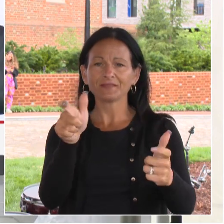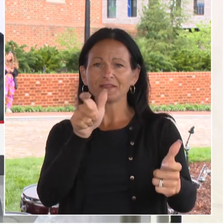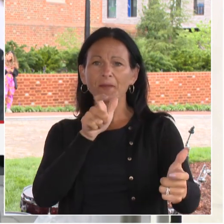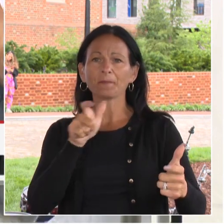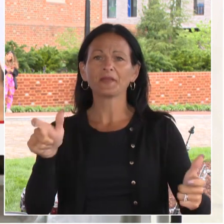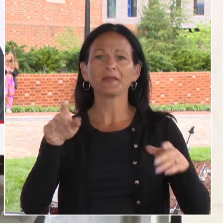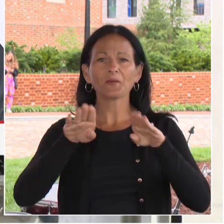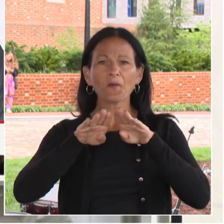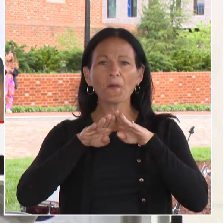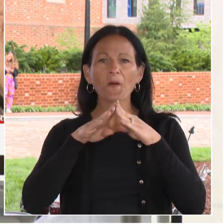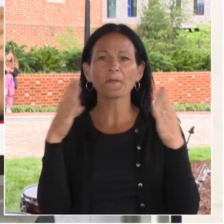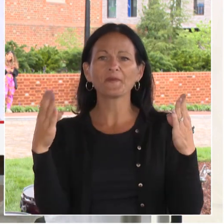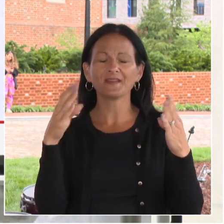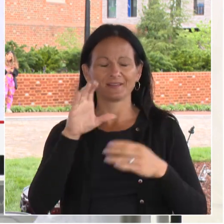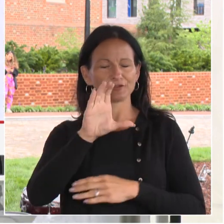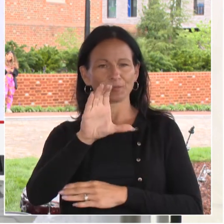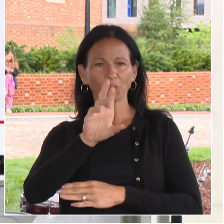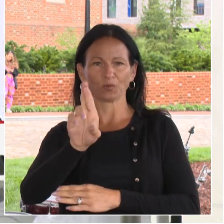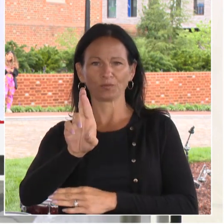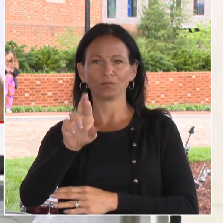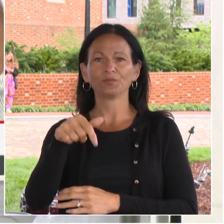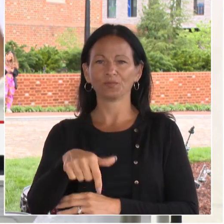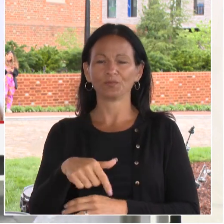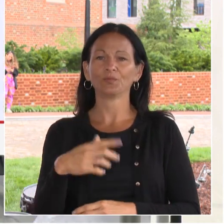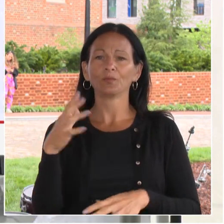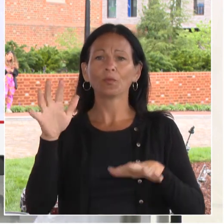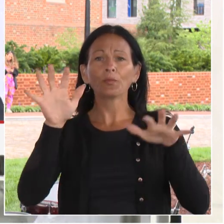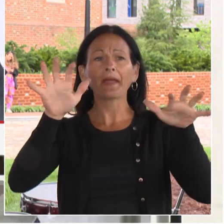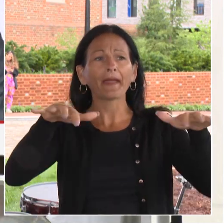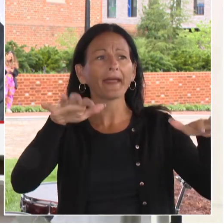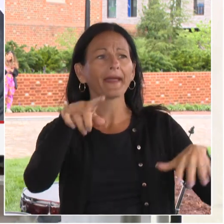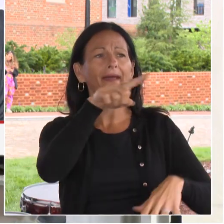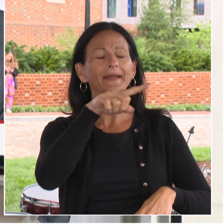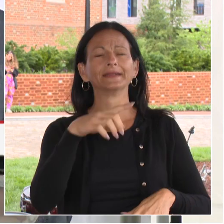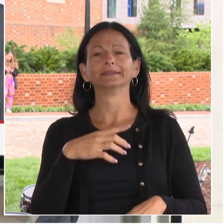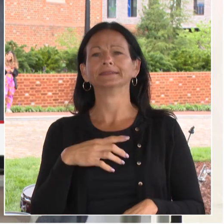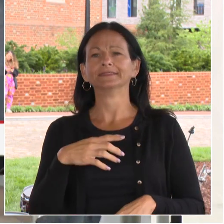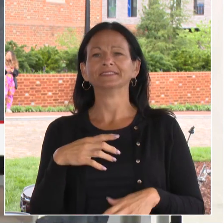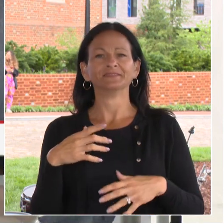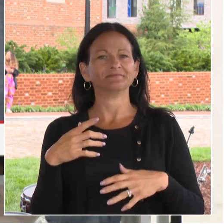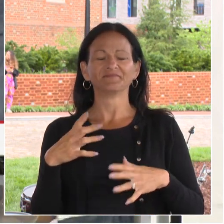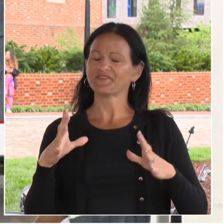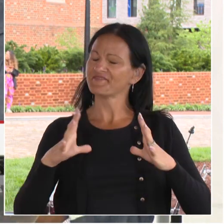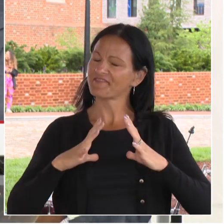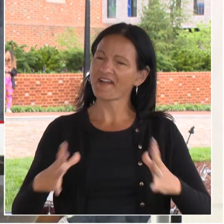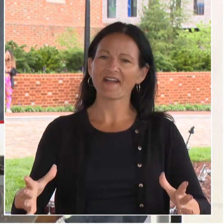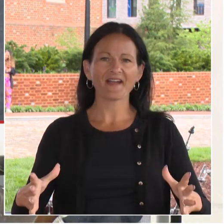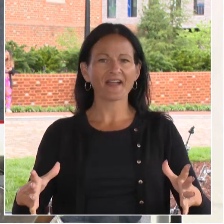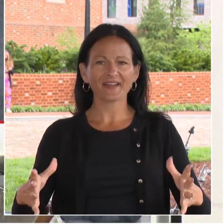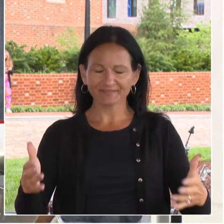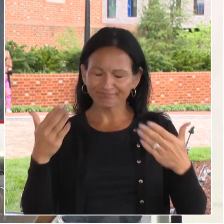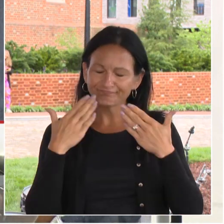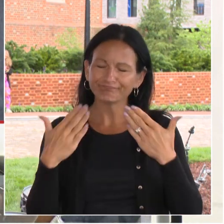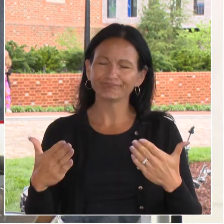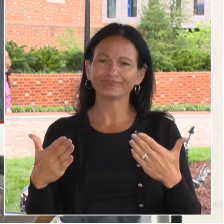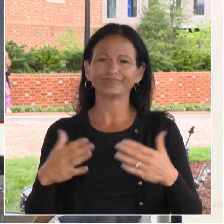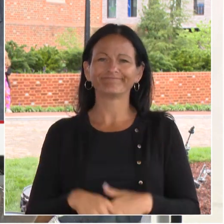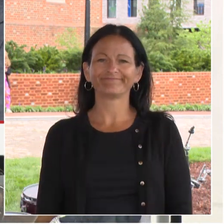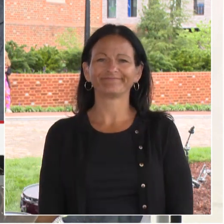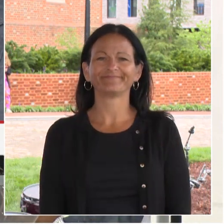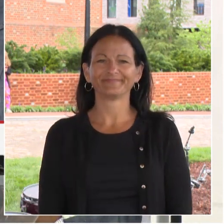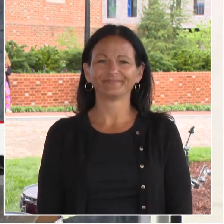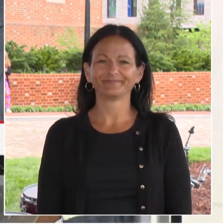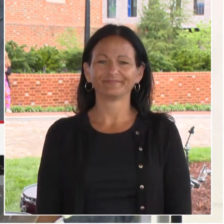despite the weather, and the clouds have cooperated with us, so thank you to the skies as well. And I'd love to thank you, Mayor, for joining us